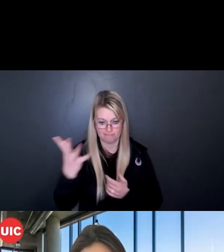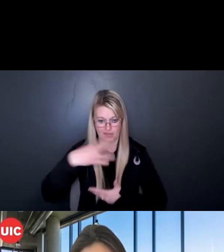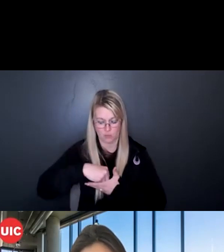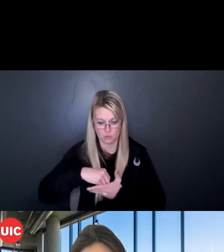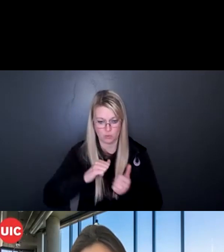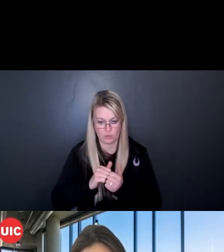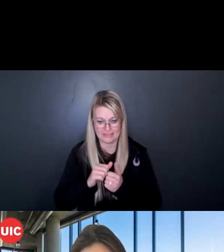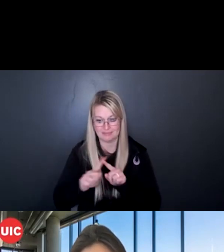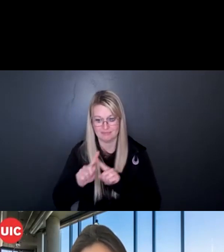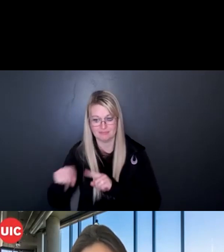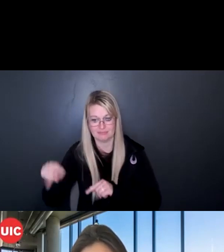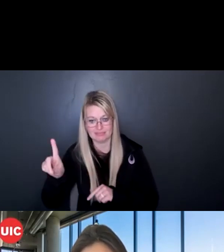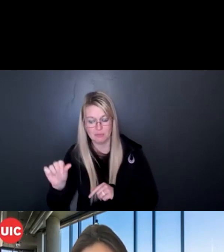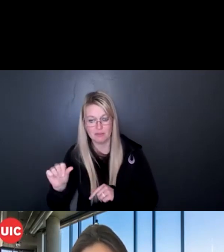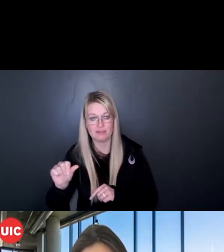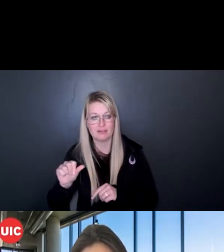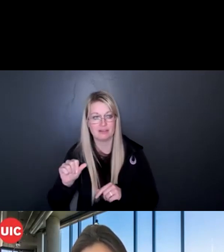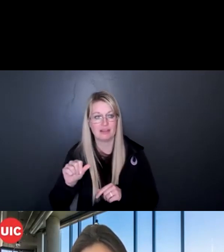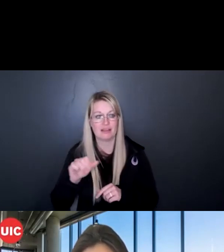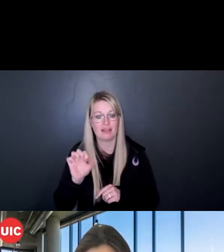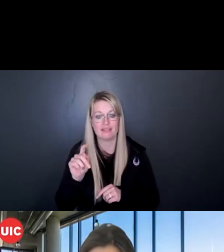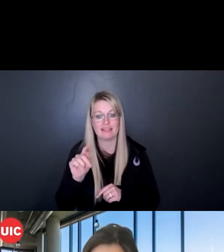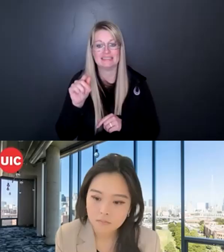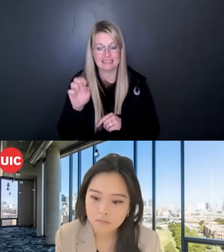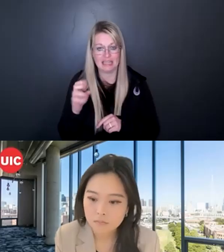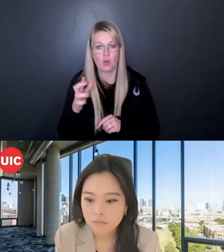with different type of organization and stakeholders. Thank you.